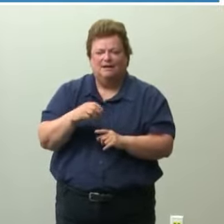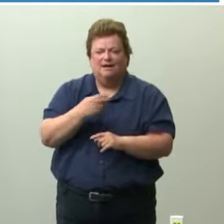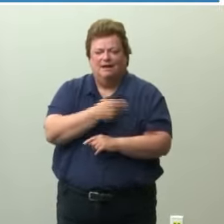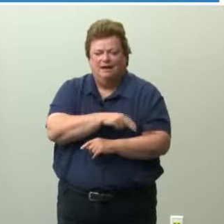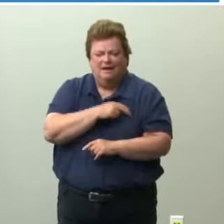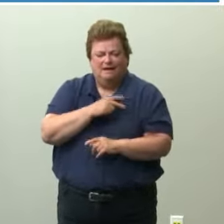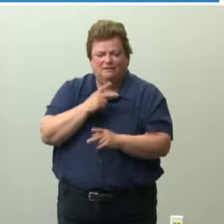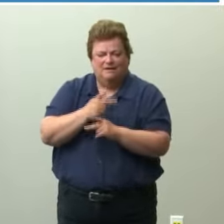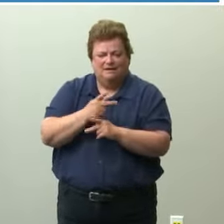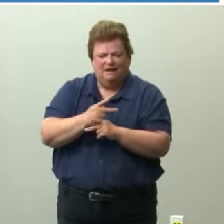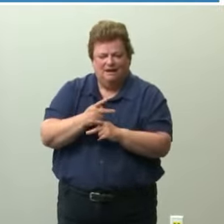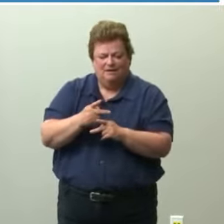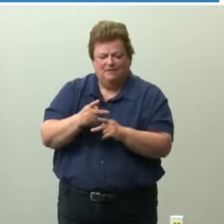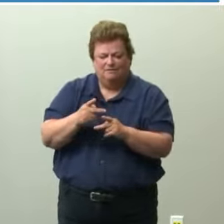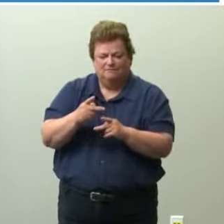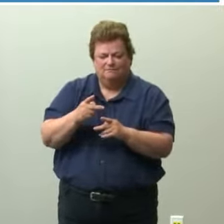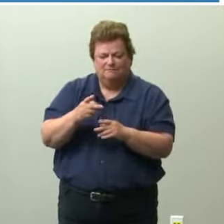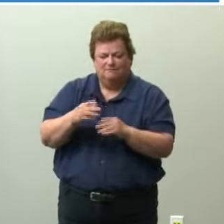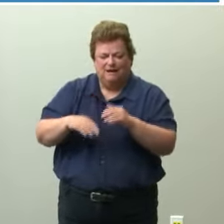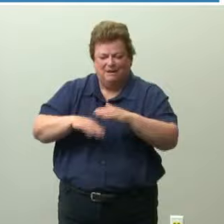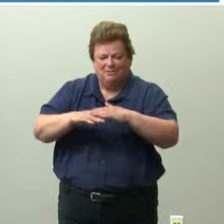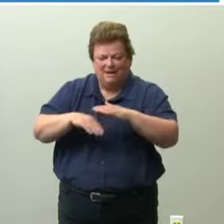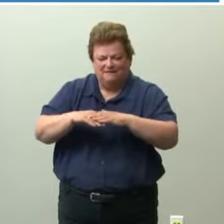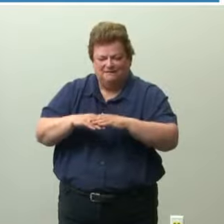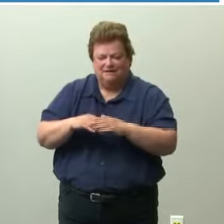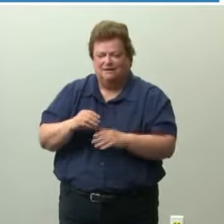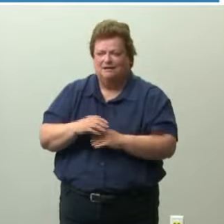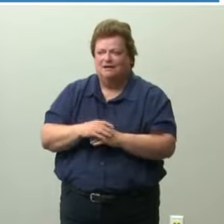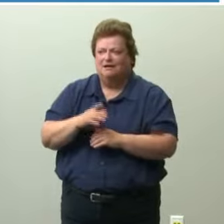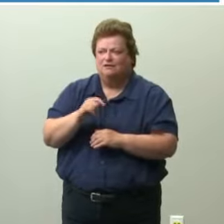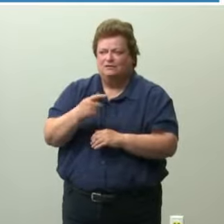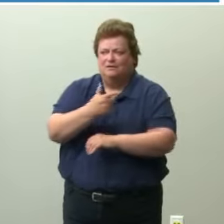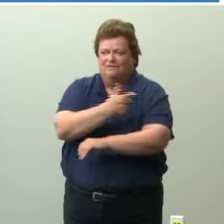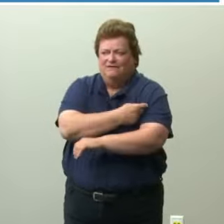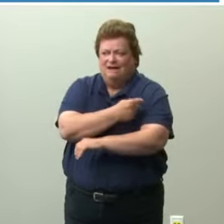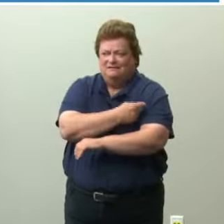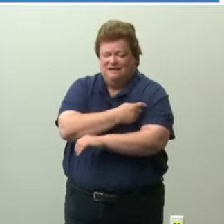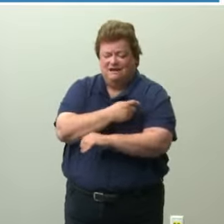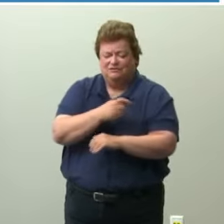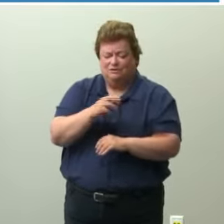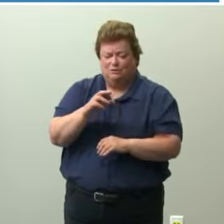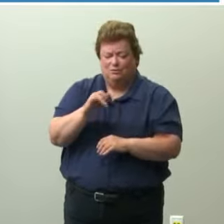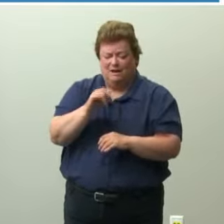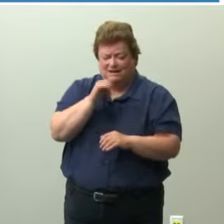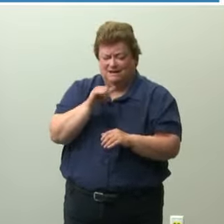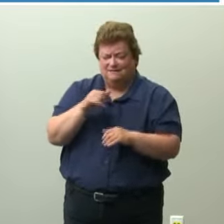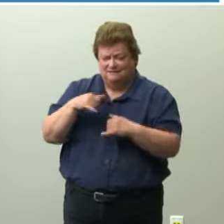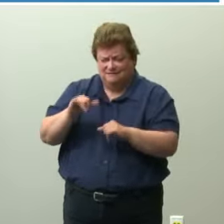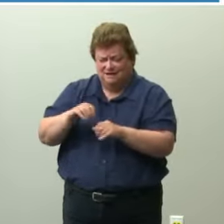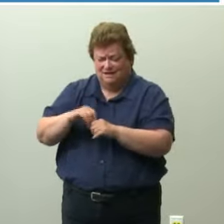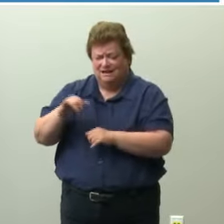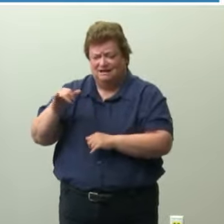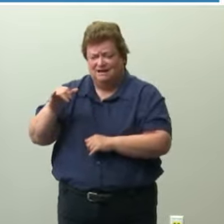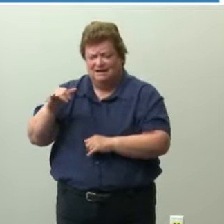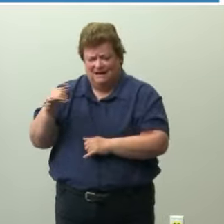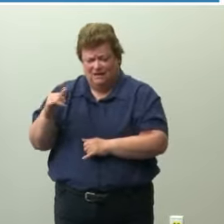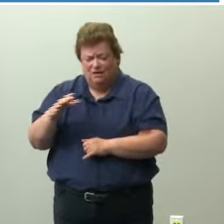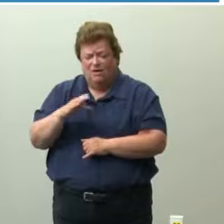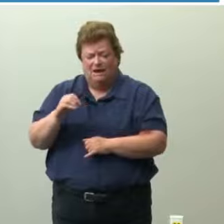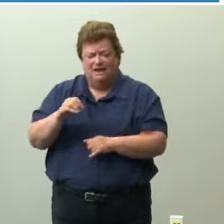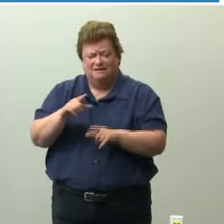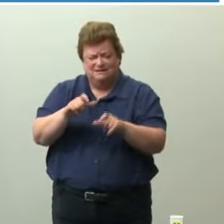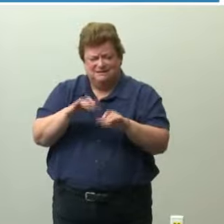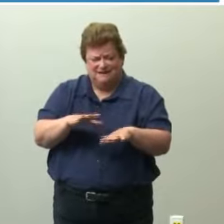system capacity, and deaths. The vaccination rate remains in yellow, and the average testing turnaround time